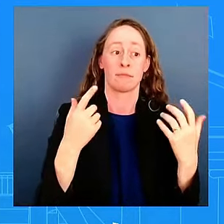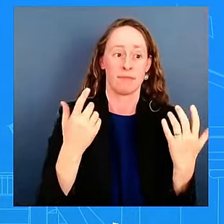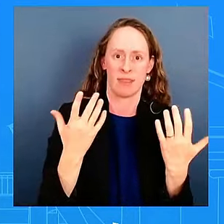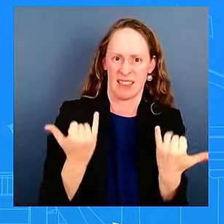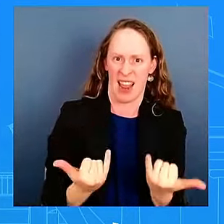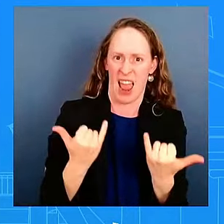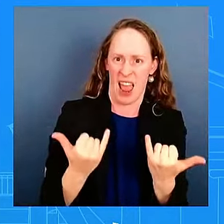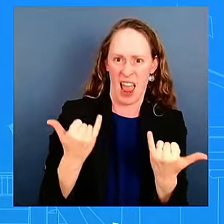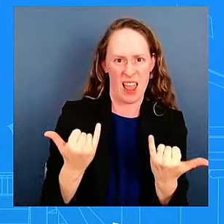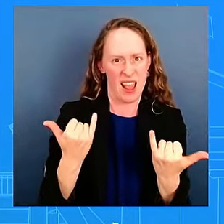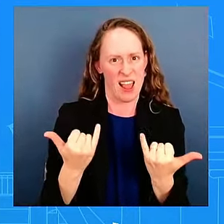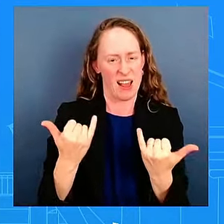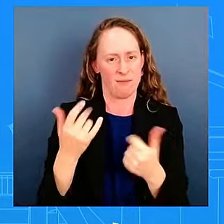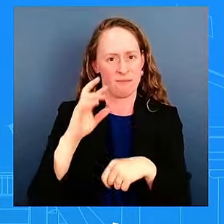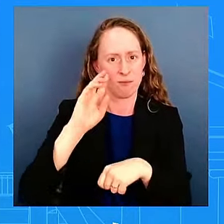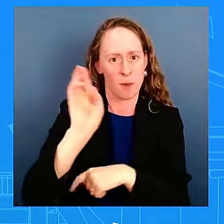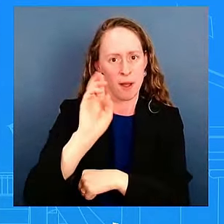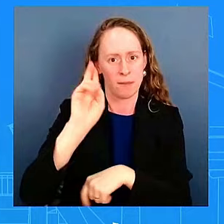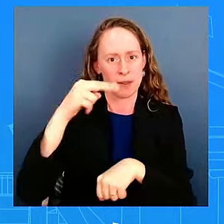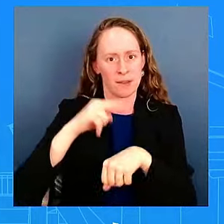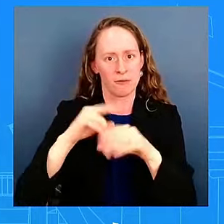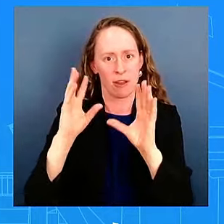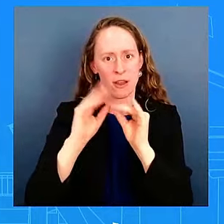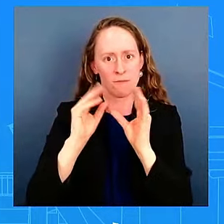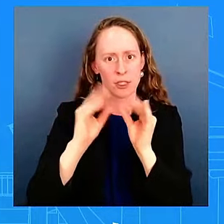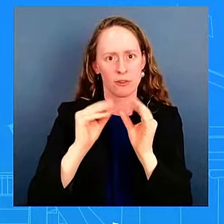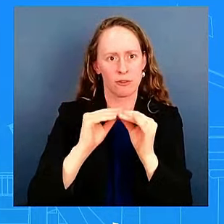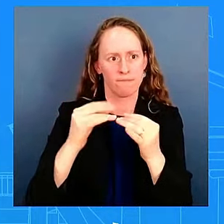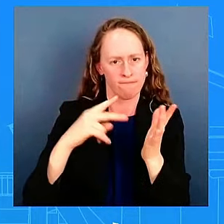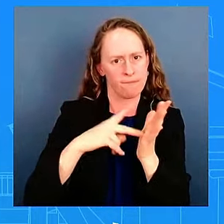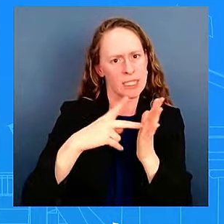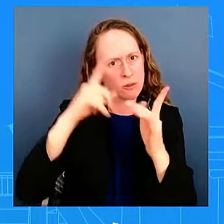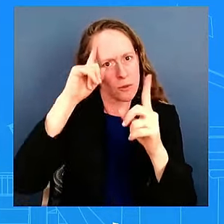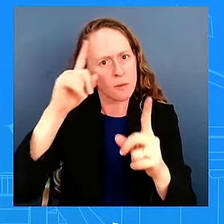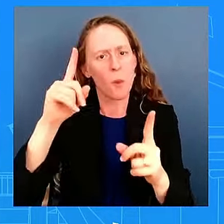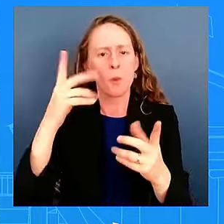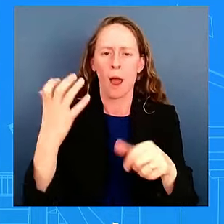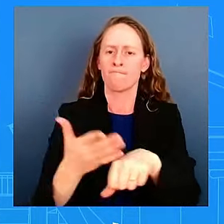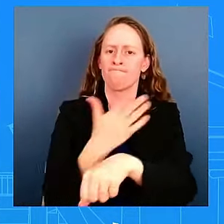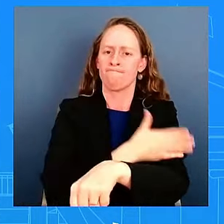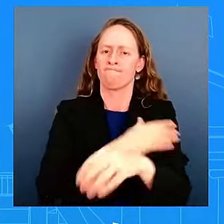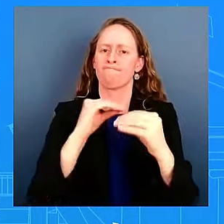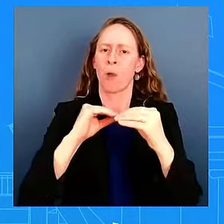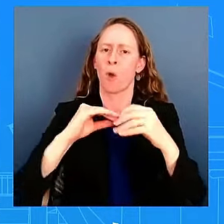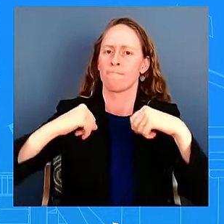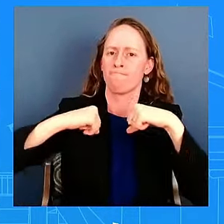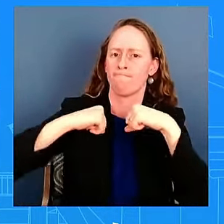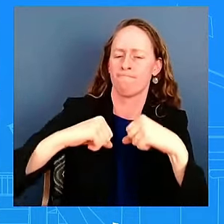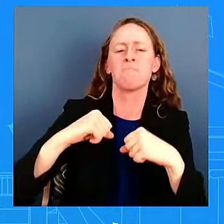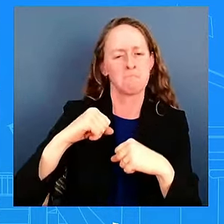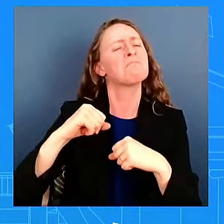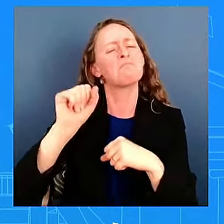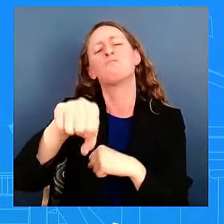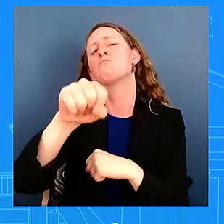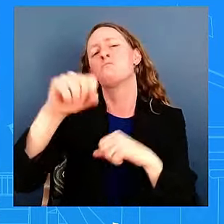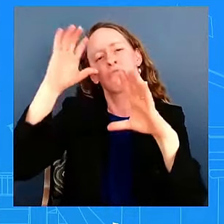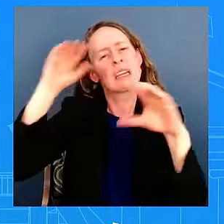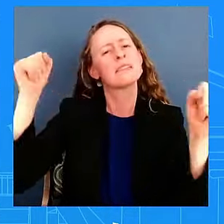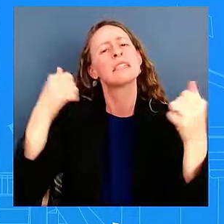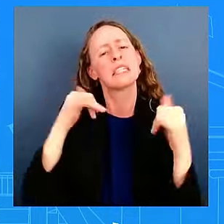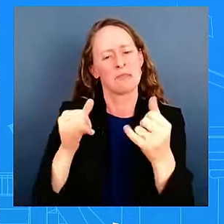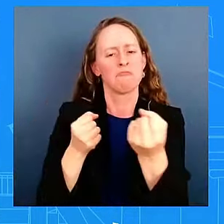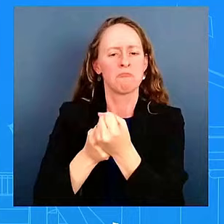in the past 24 hours or so. But yes, he has confidence. And does he have confidence in Secretary Mayorkas, obviously, since DHS?